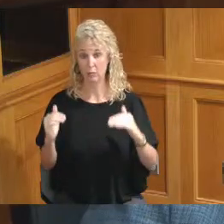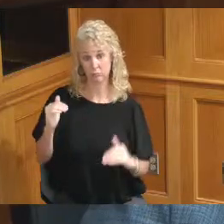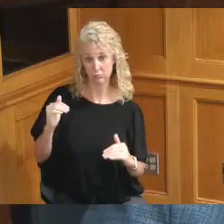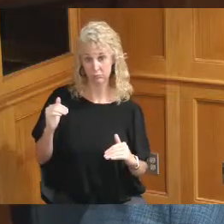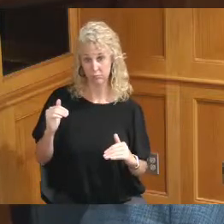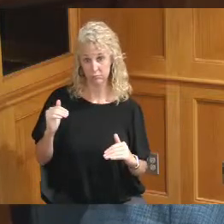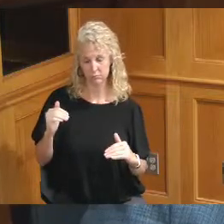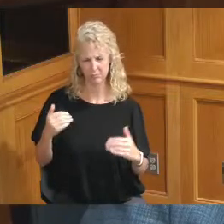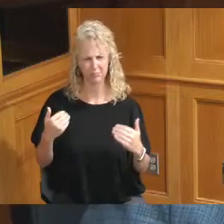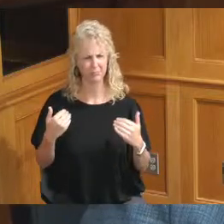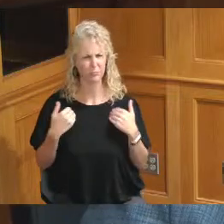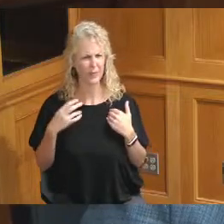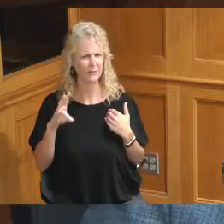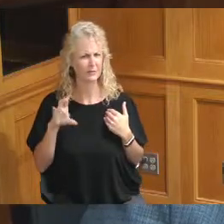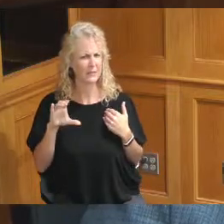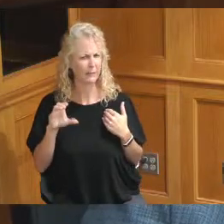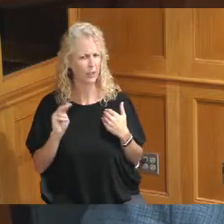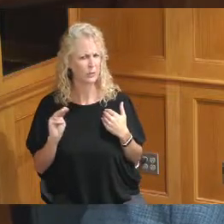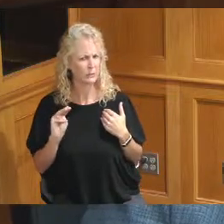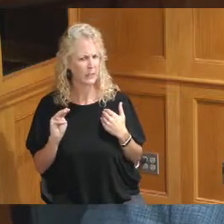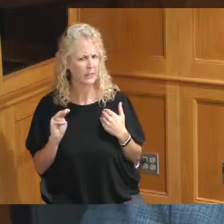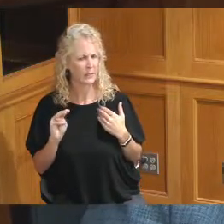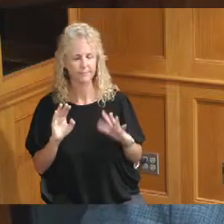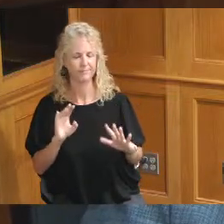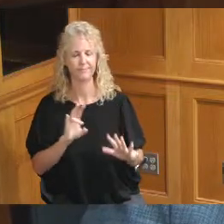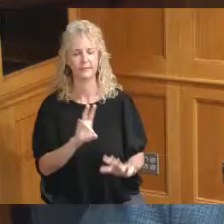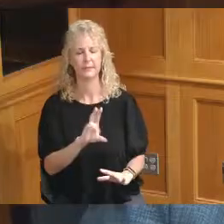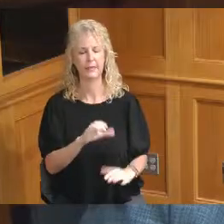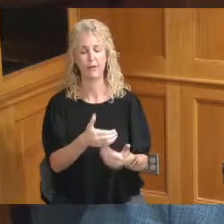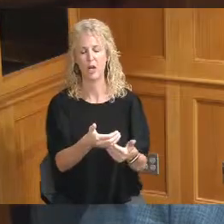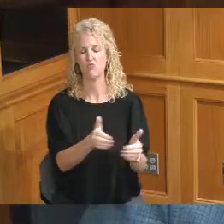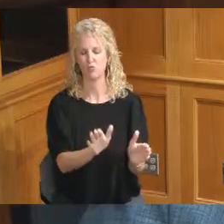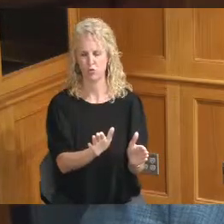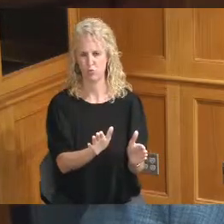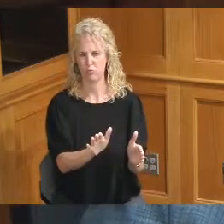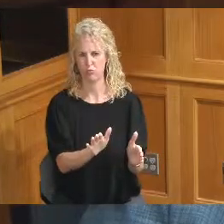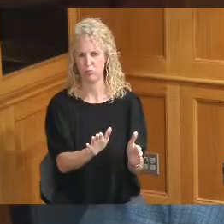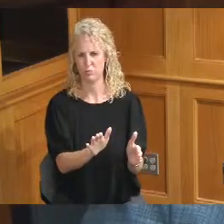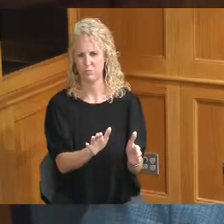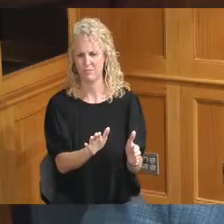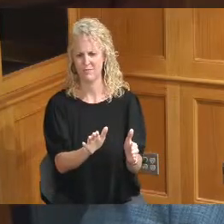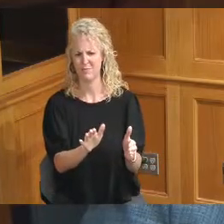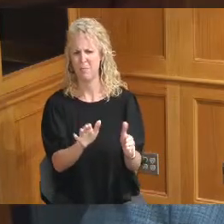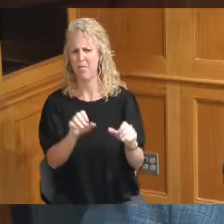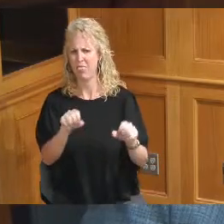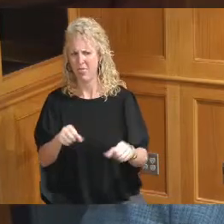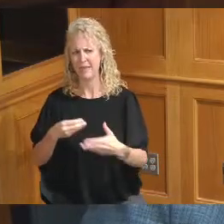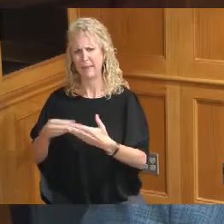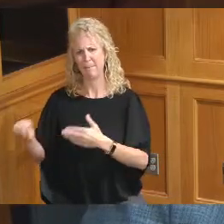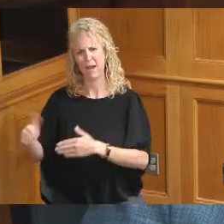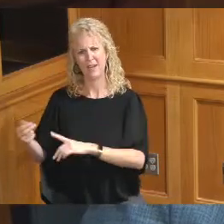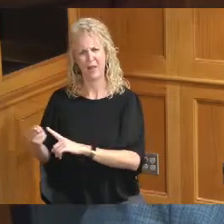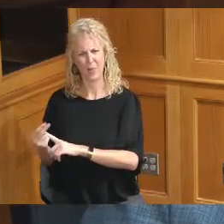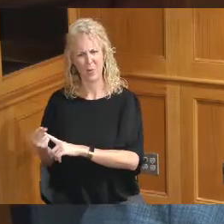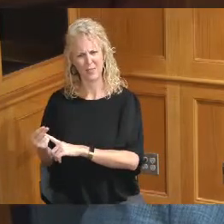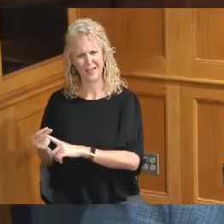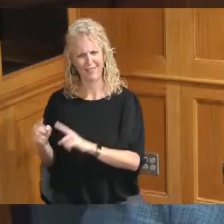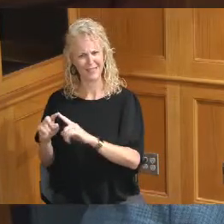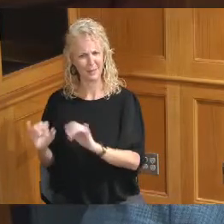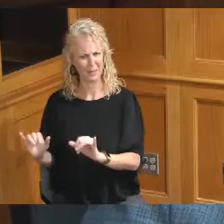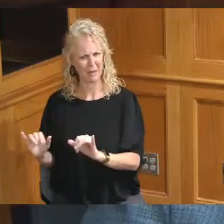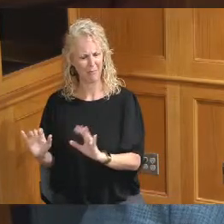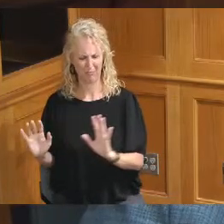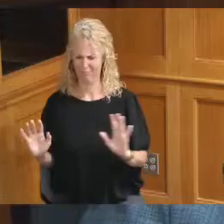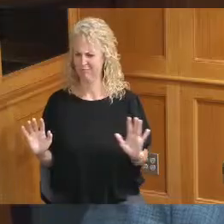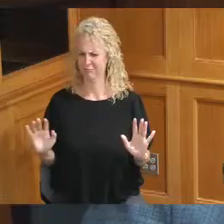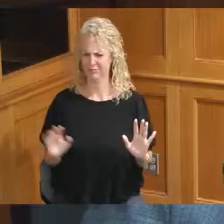have money to buy a hotel. So I'm confused of how we brought them here to do a headquarters hotel,